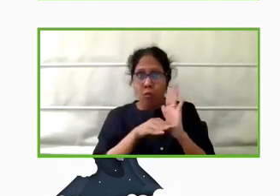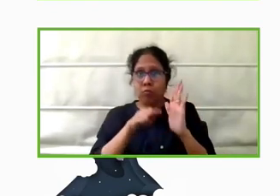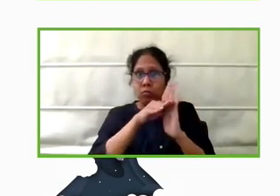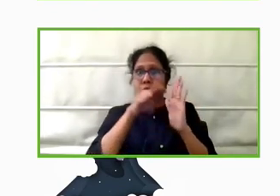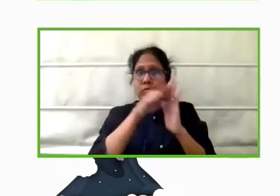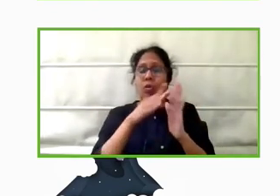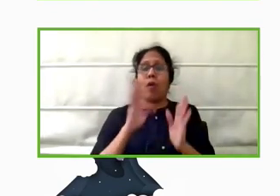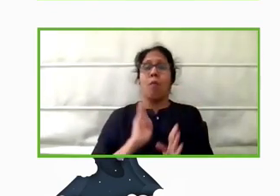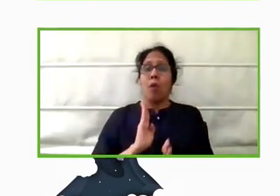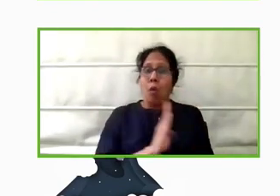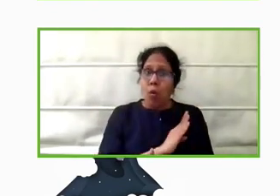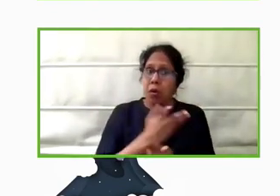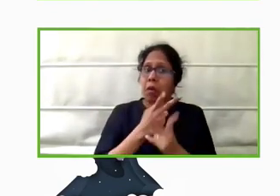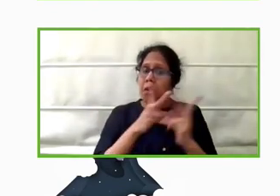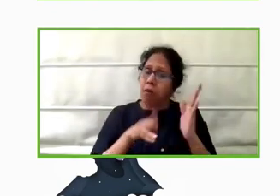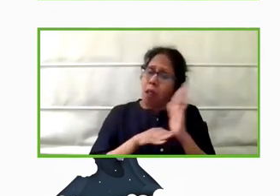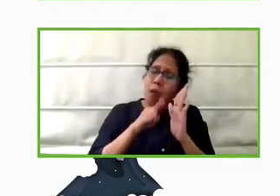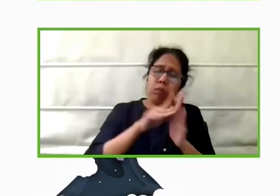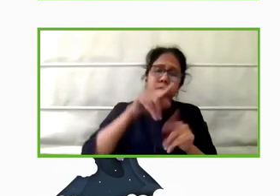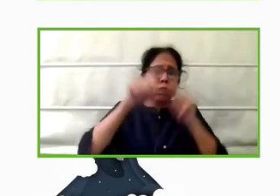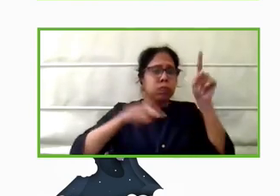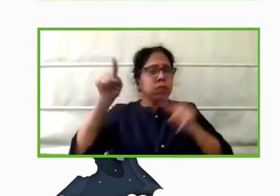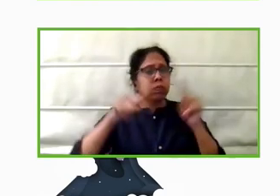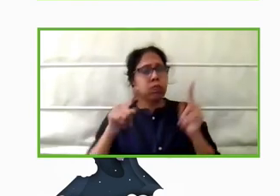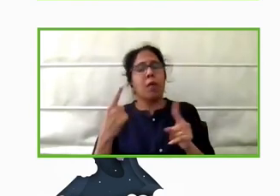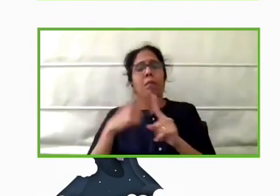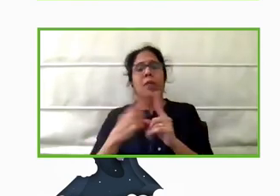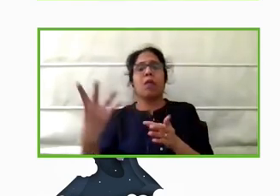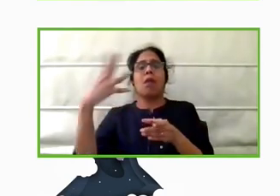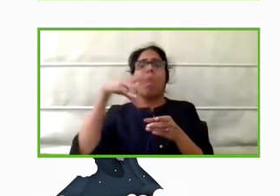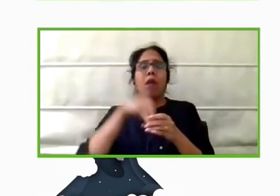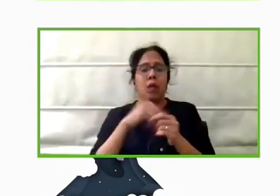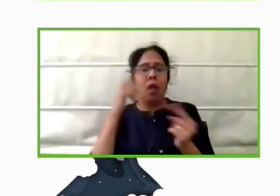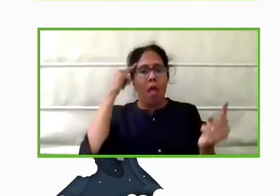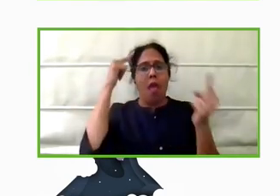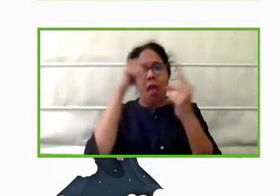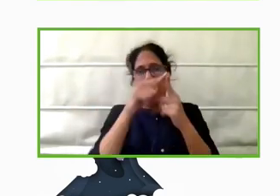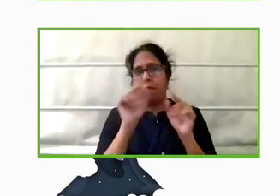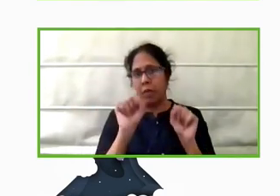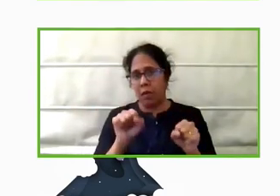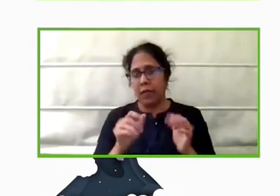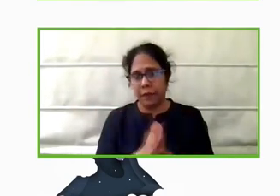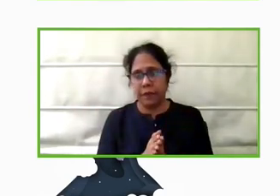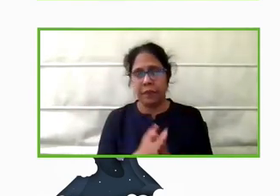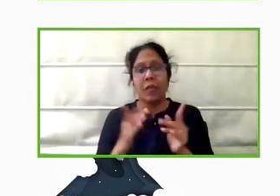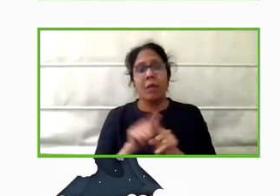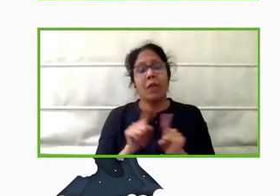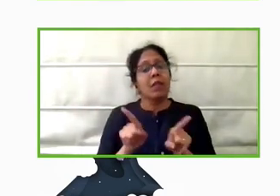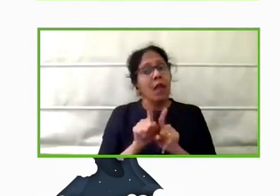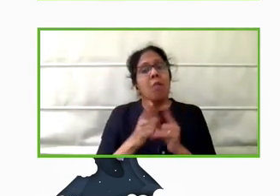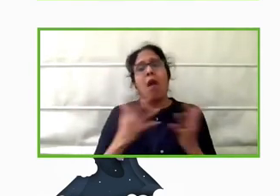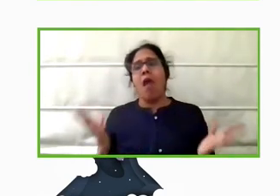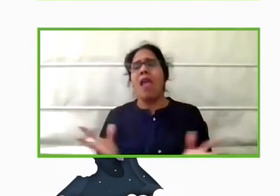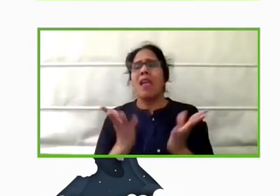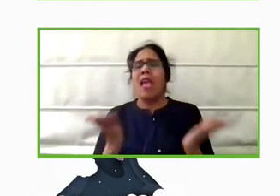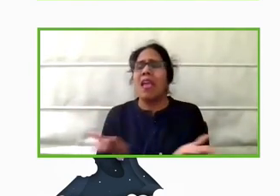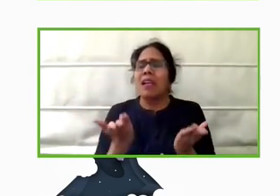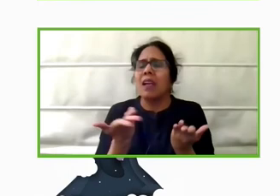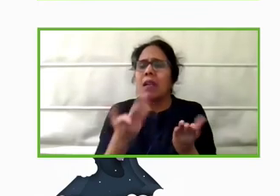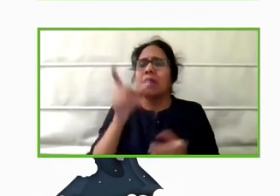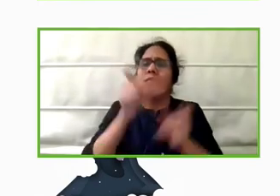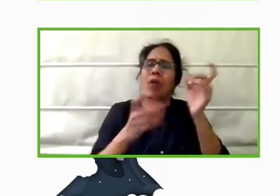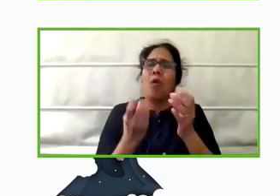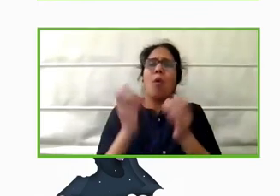level, in terms of diversity and inclusion. And I think I would just encourage organizations, if there are other organizations out there, to give it